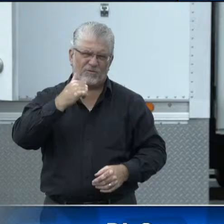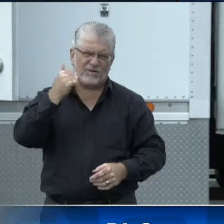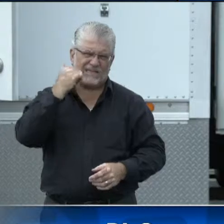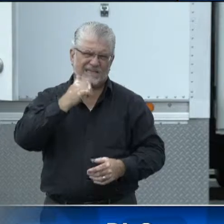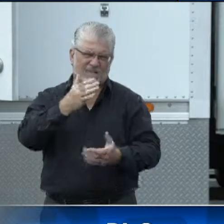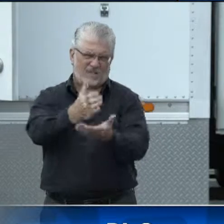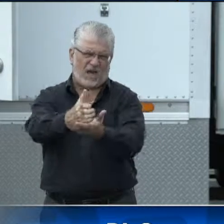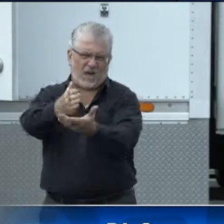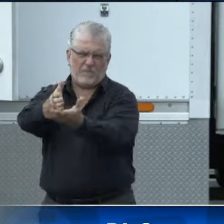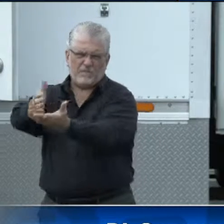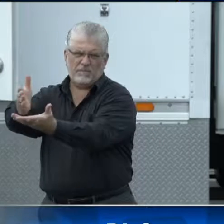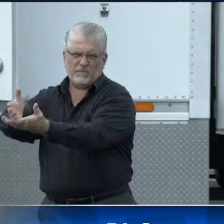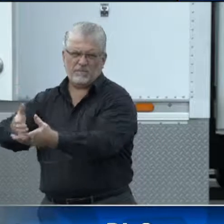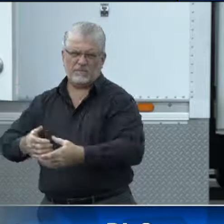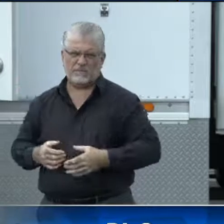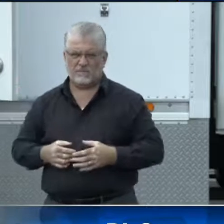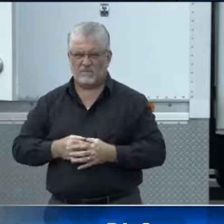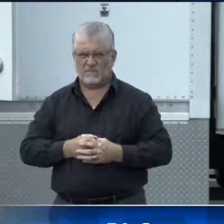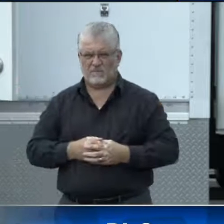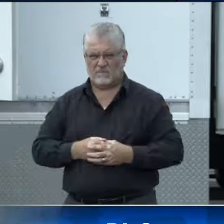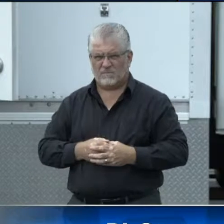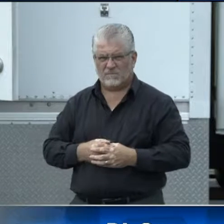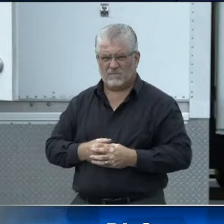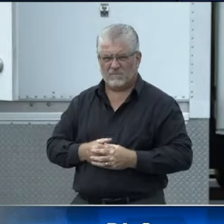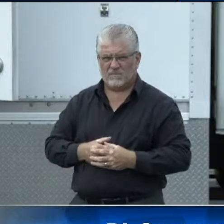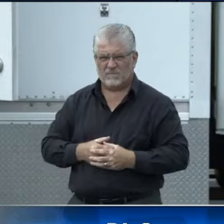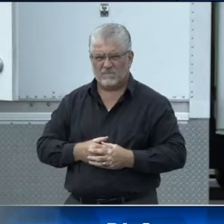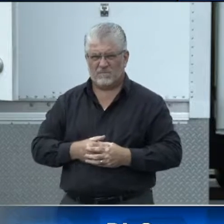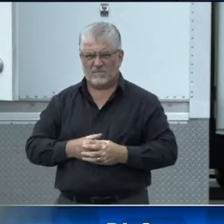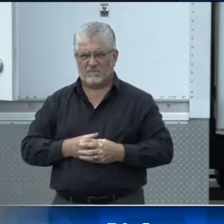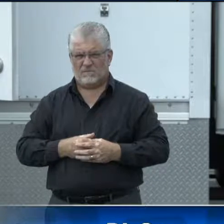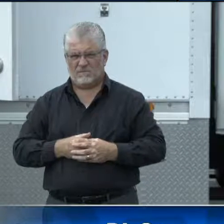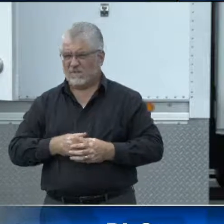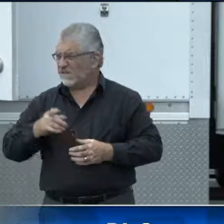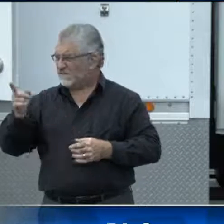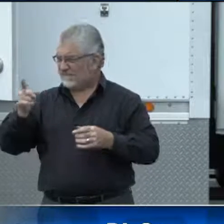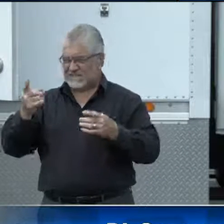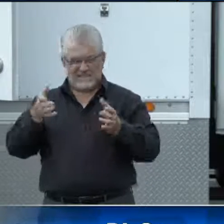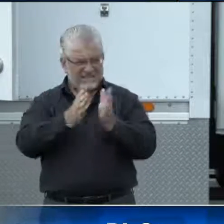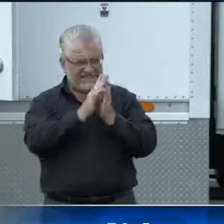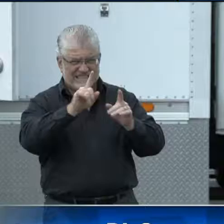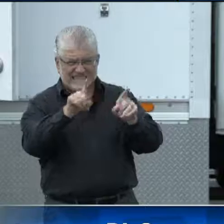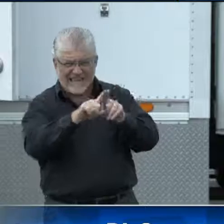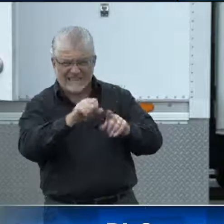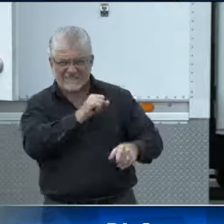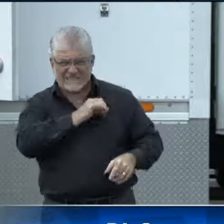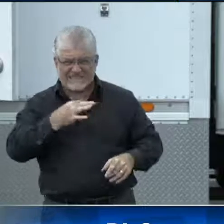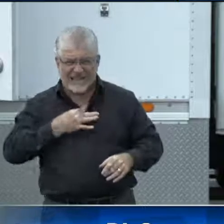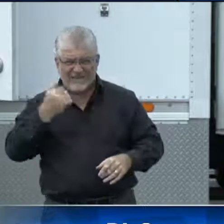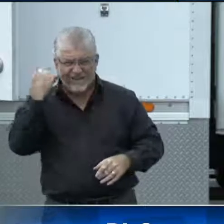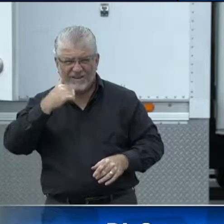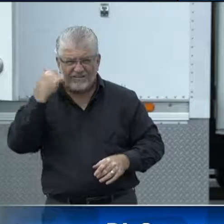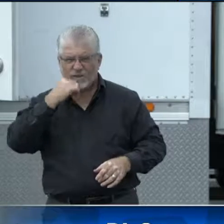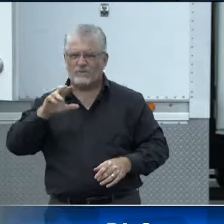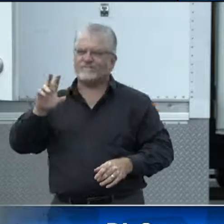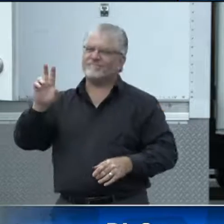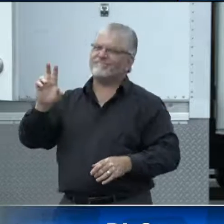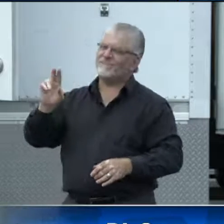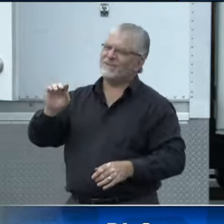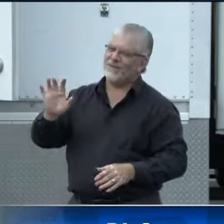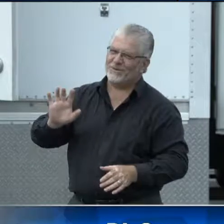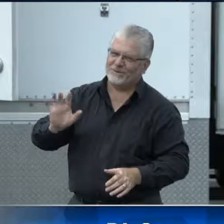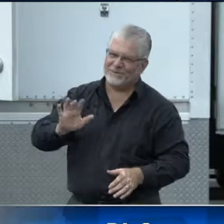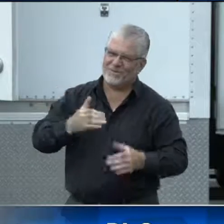on this? It will not. So they also have lives and kids to take care of, unfortunately. No, I'm kidding. No, but it's not the